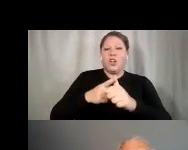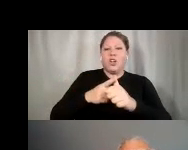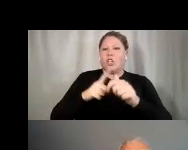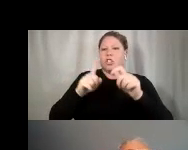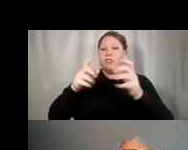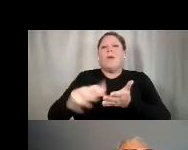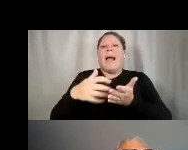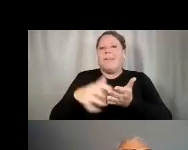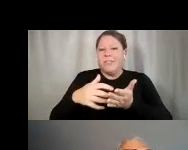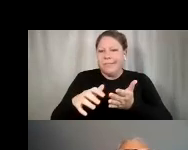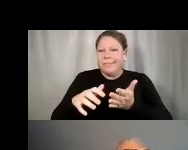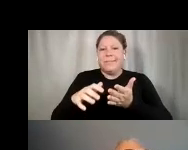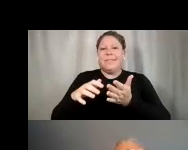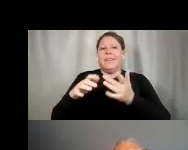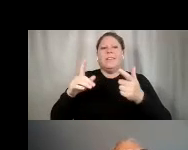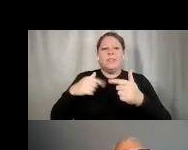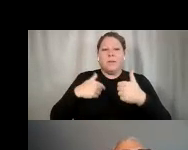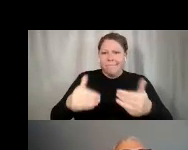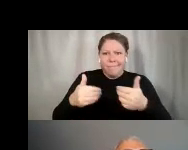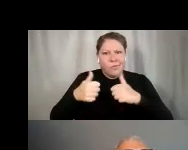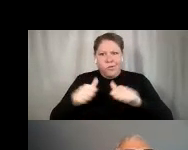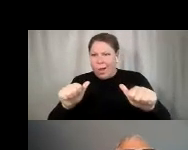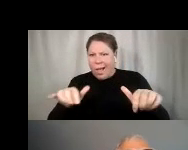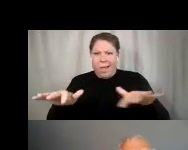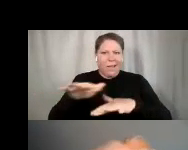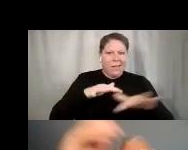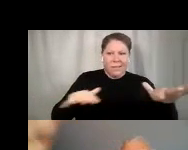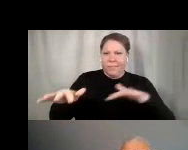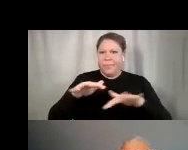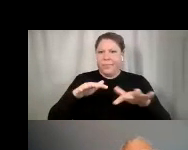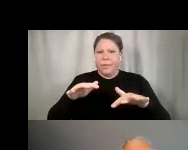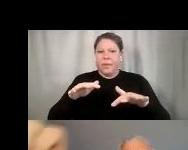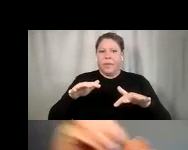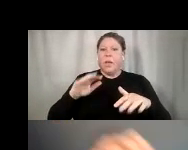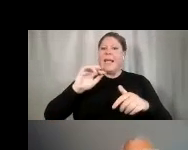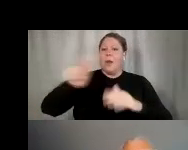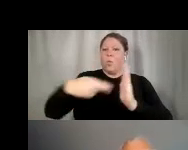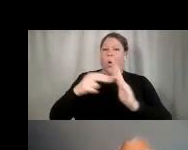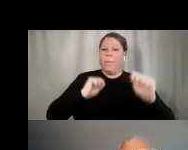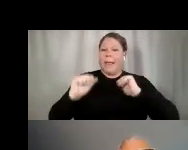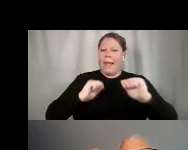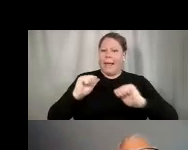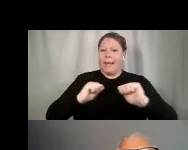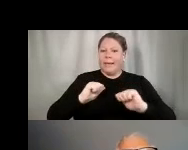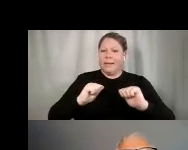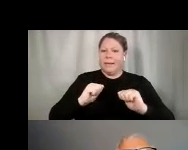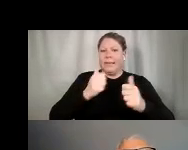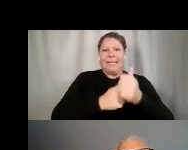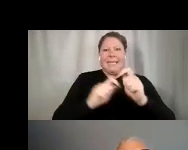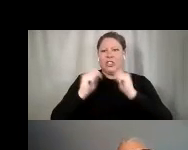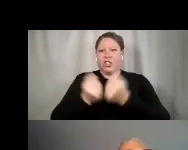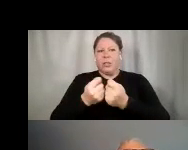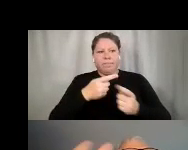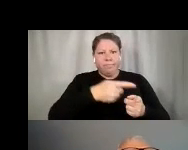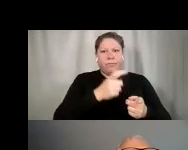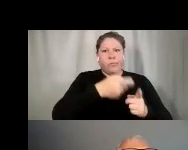test by trying this out. And we can give each person in the process a role and